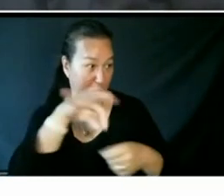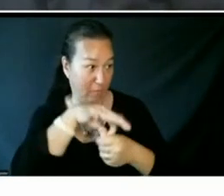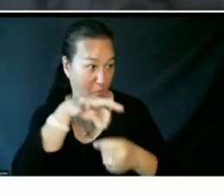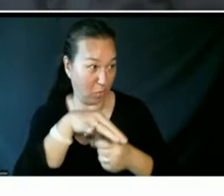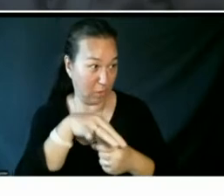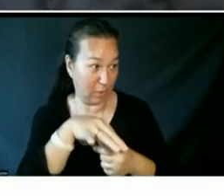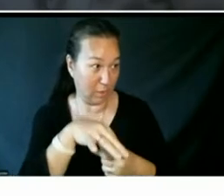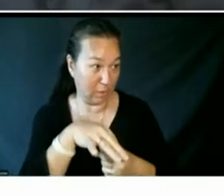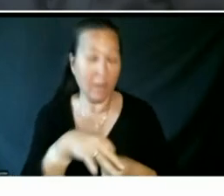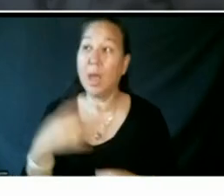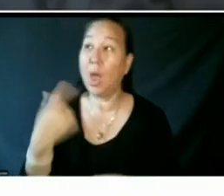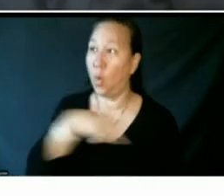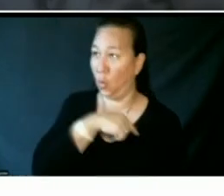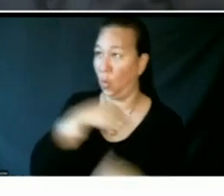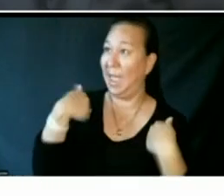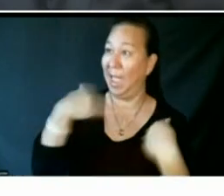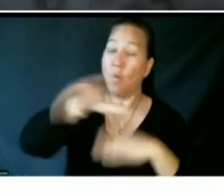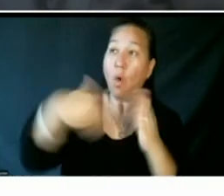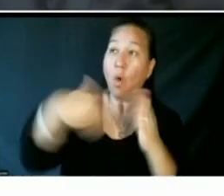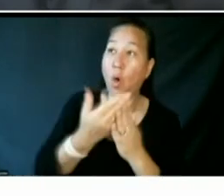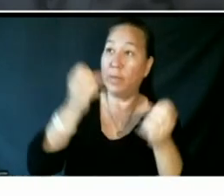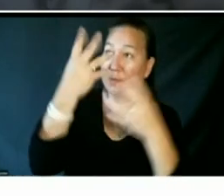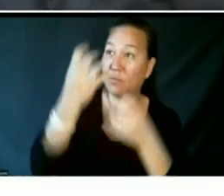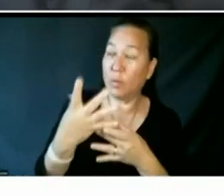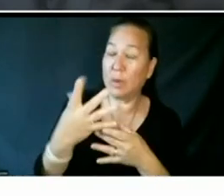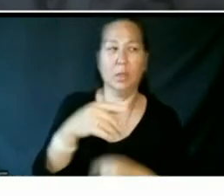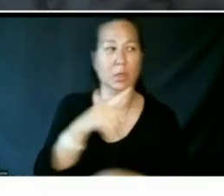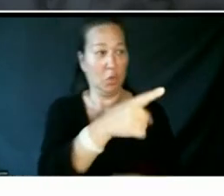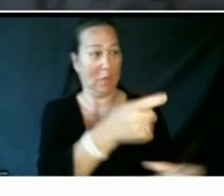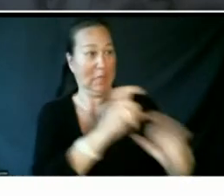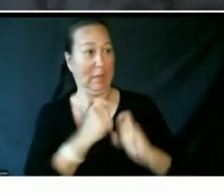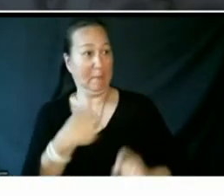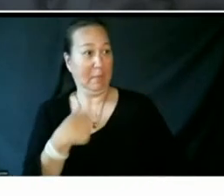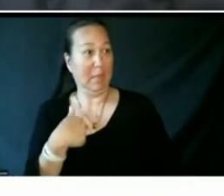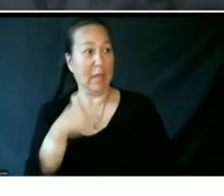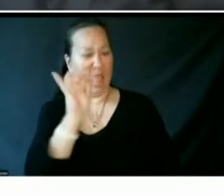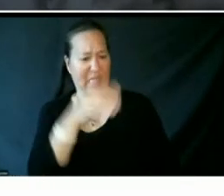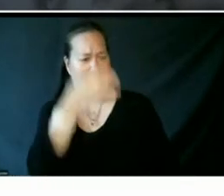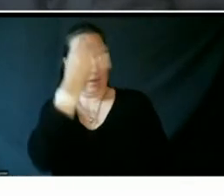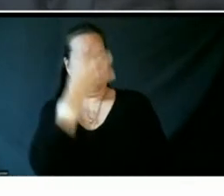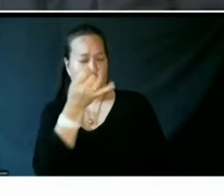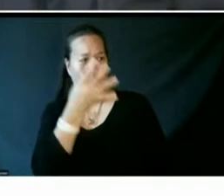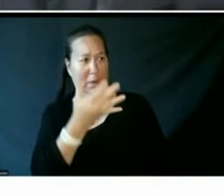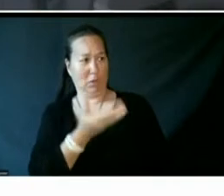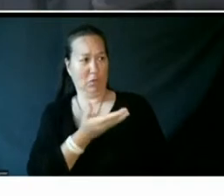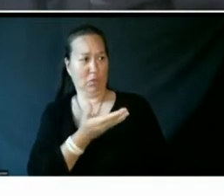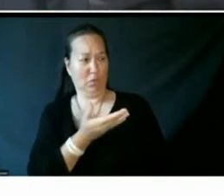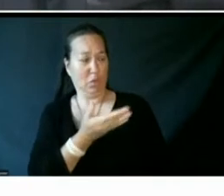have all the information. I said, can you get to me that information? Did